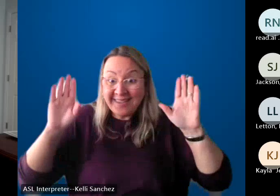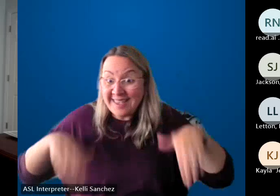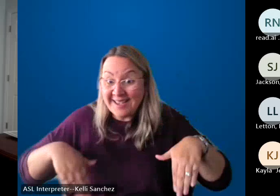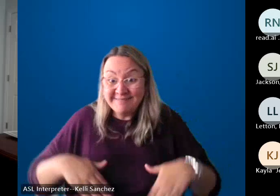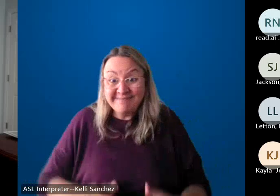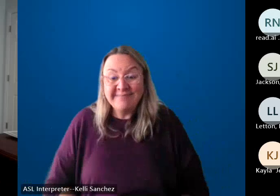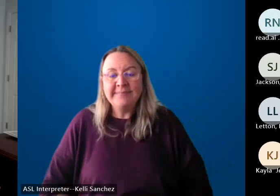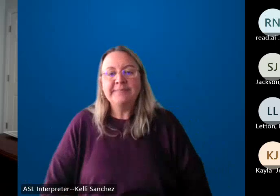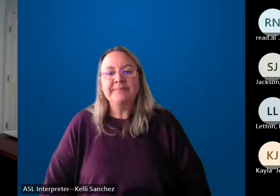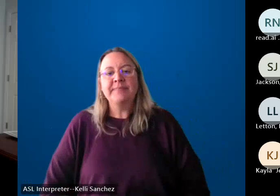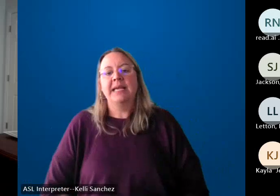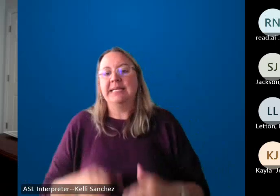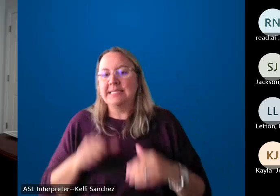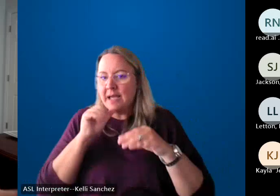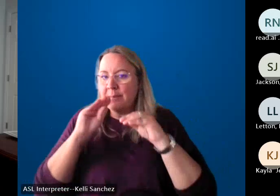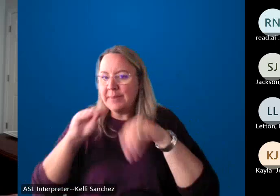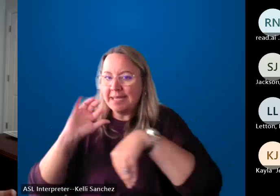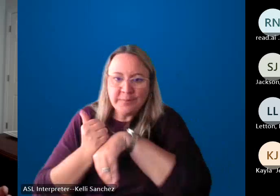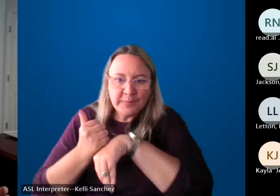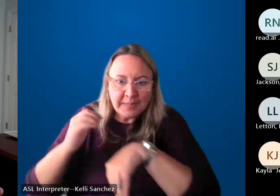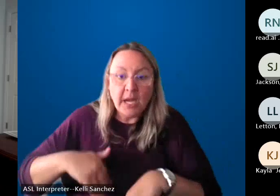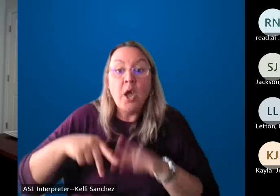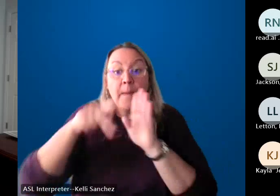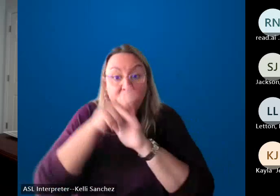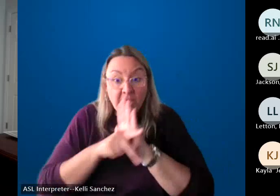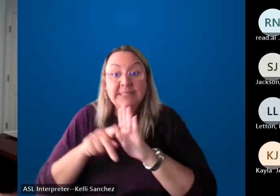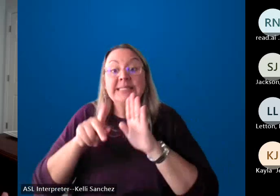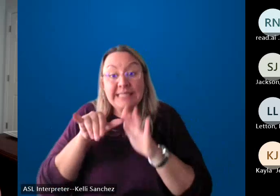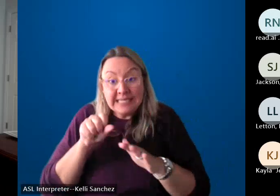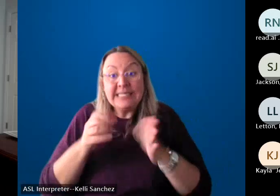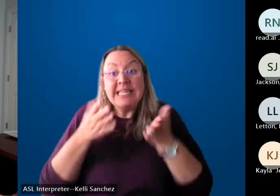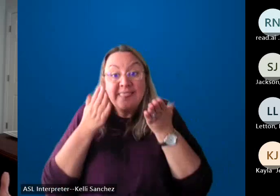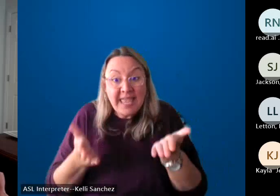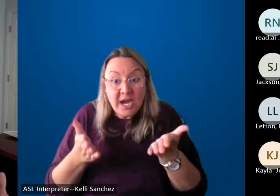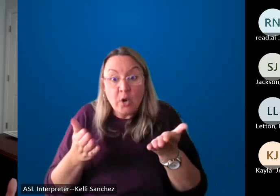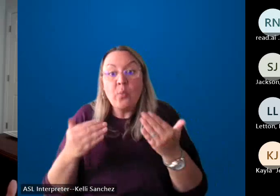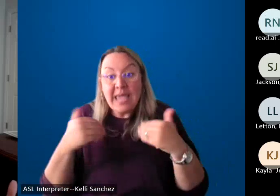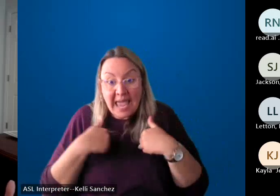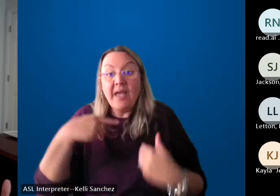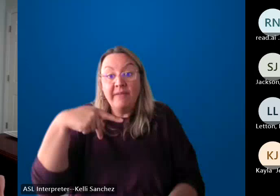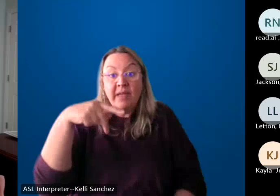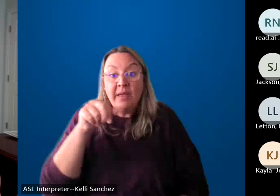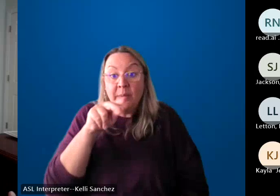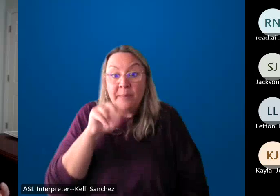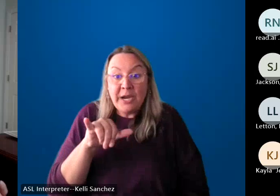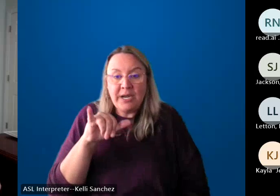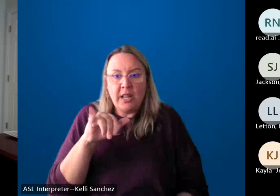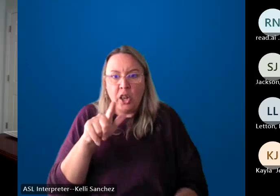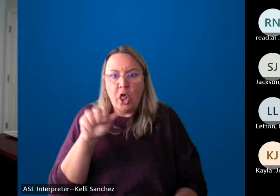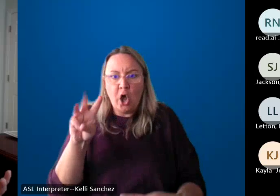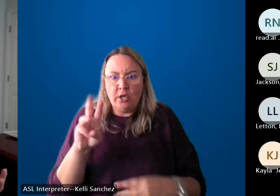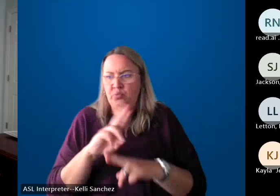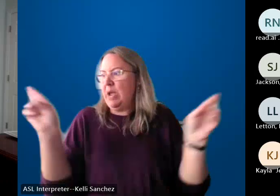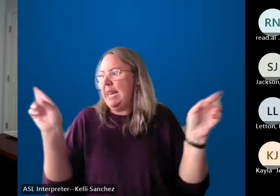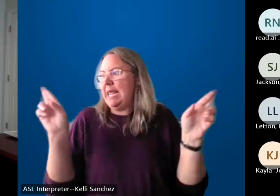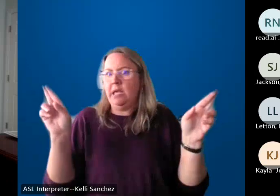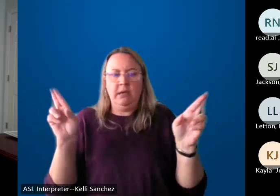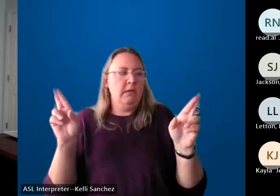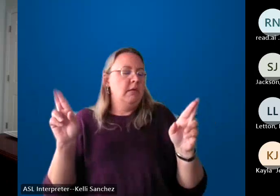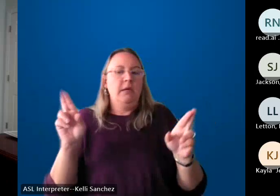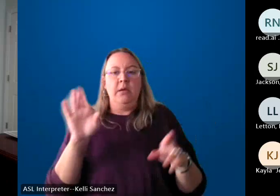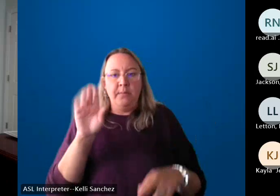actually being implemented, right? Like the policy exists, right? Like we have parity laws and they've been around for like 20 years, but